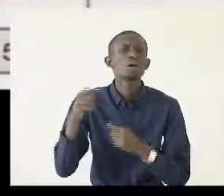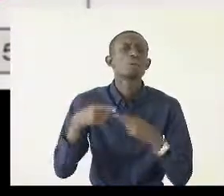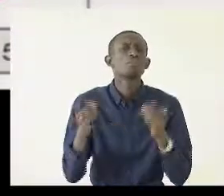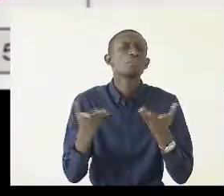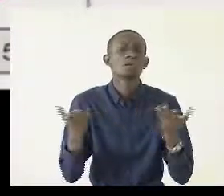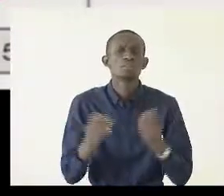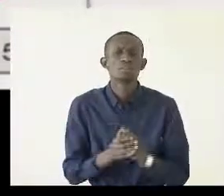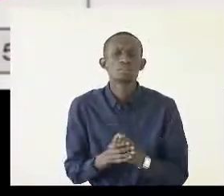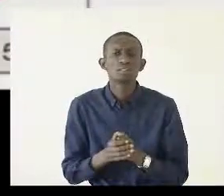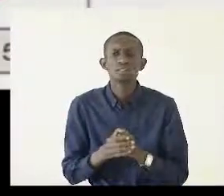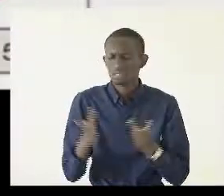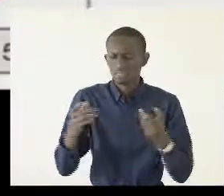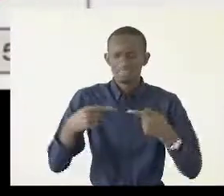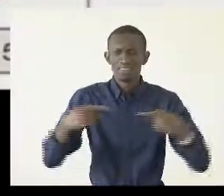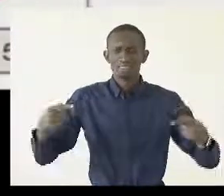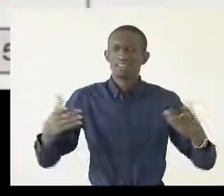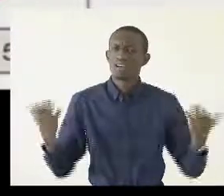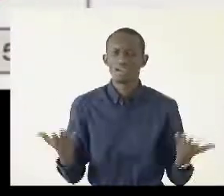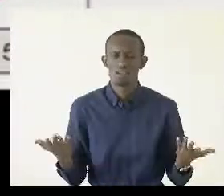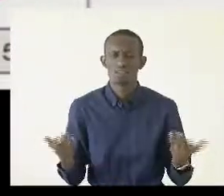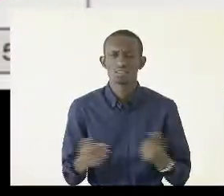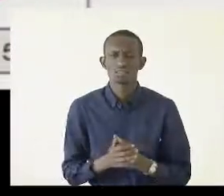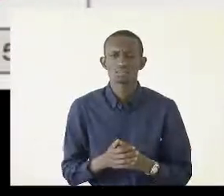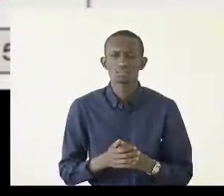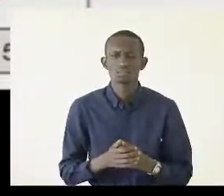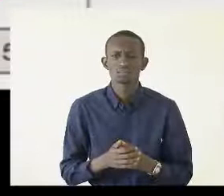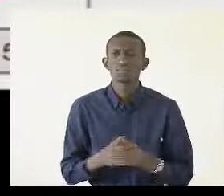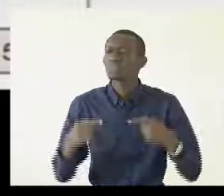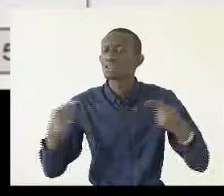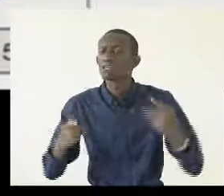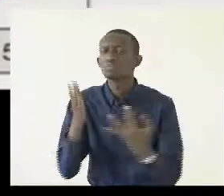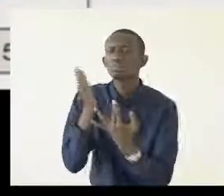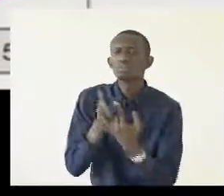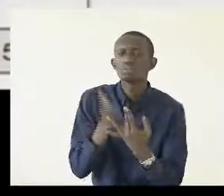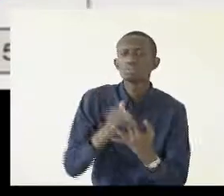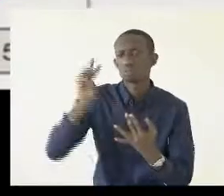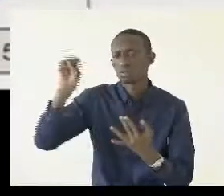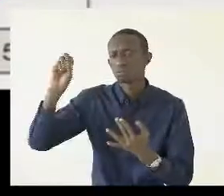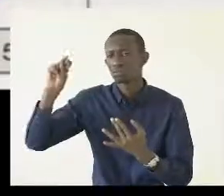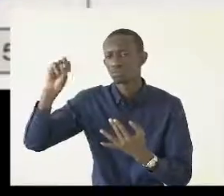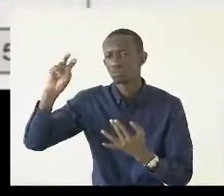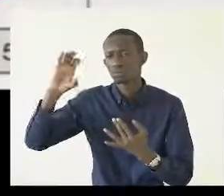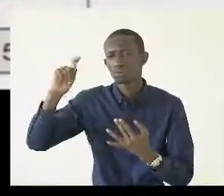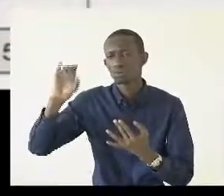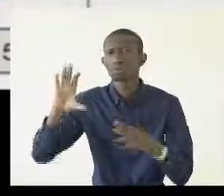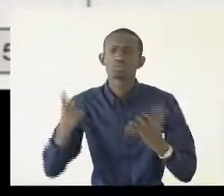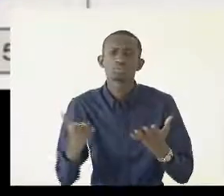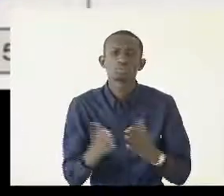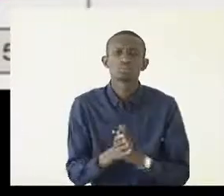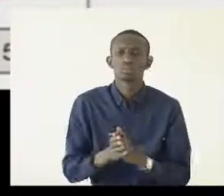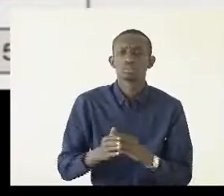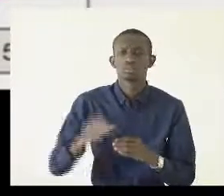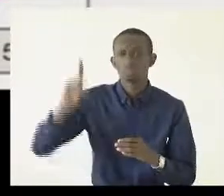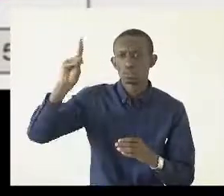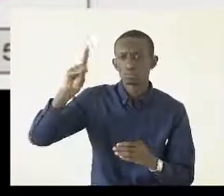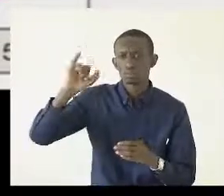Or what are the differences between monocots and dicots? Here we have monocot